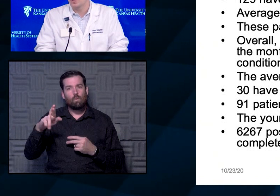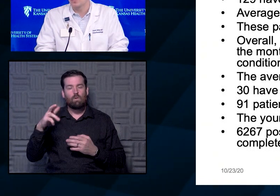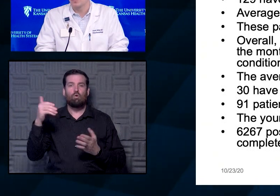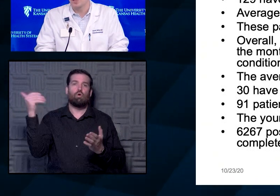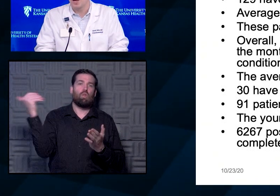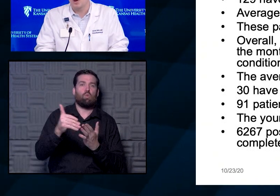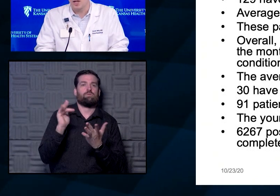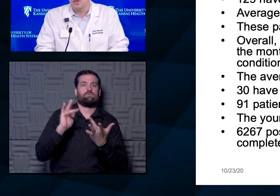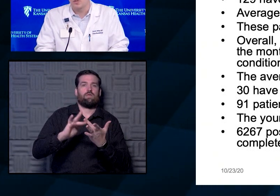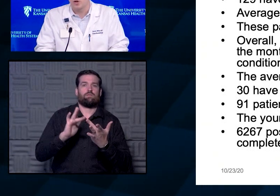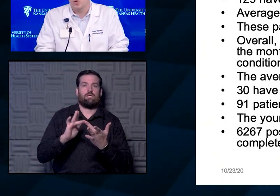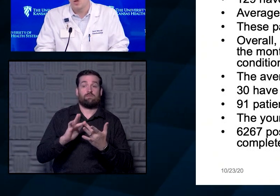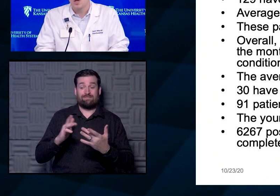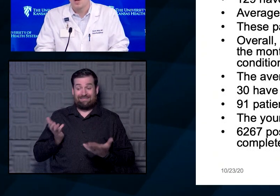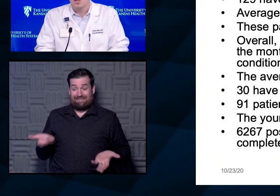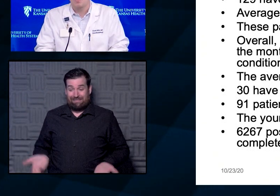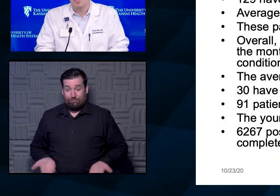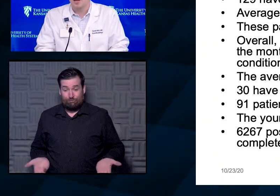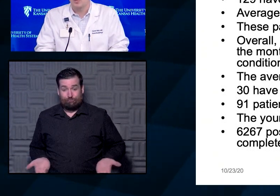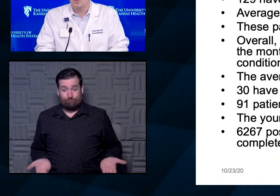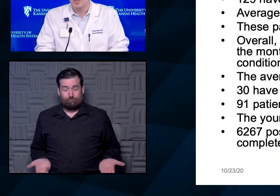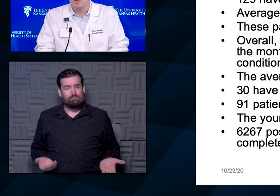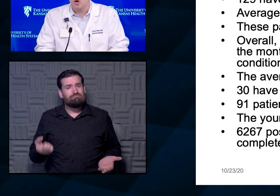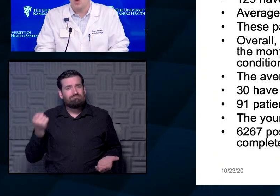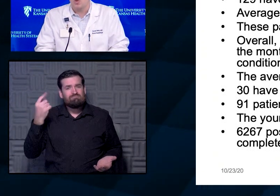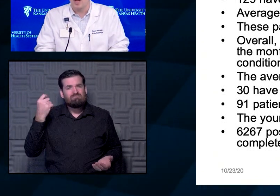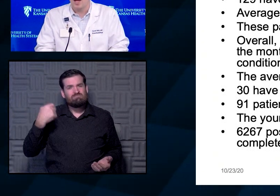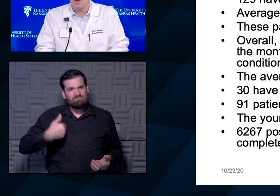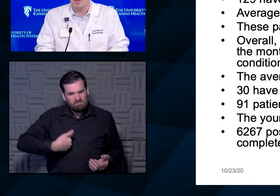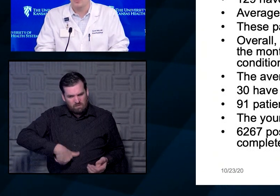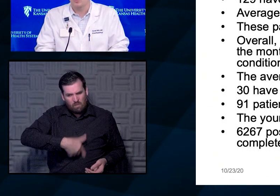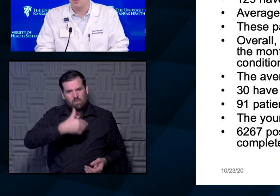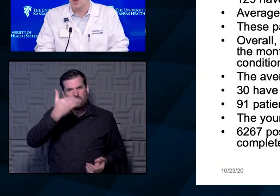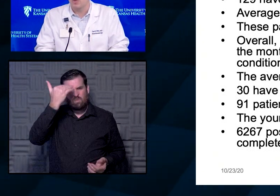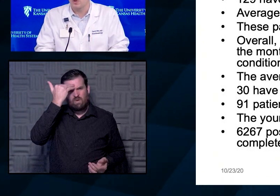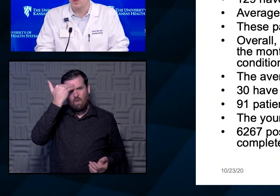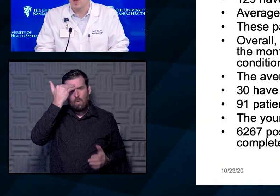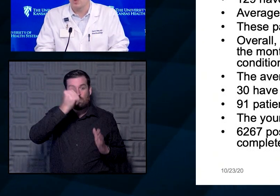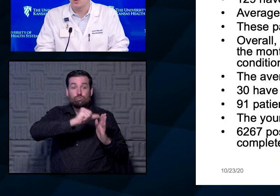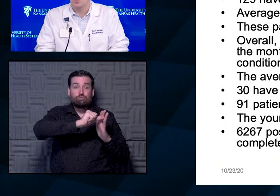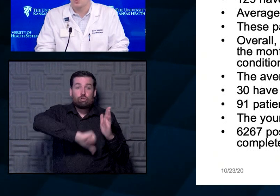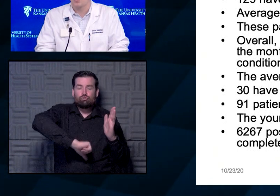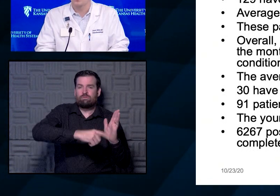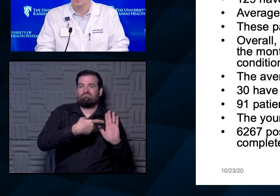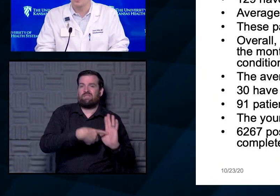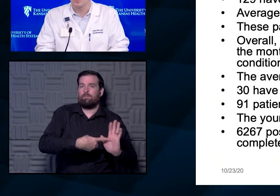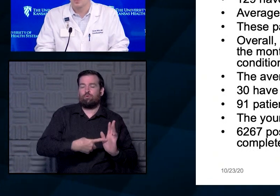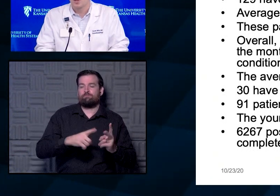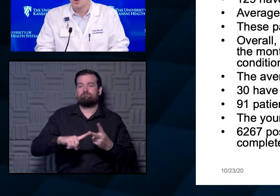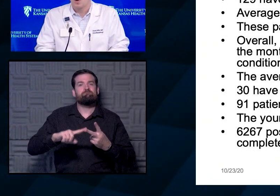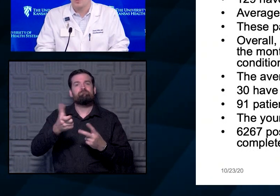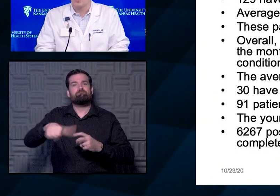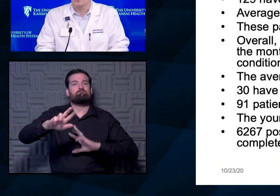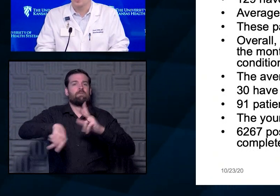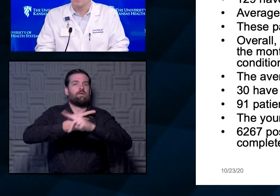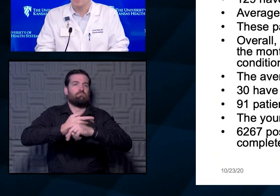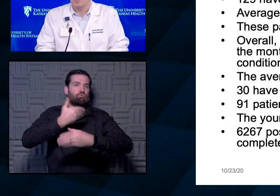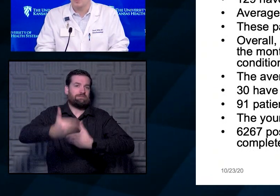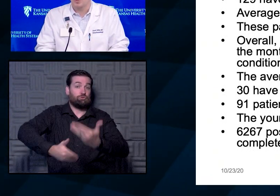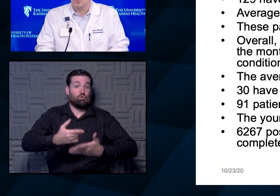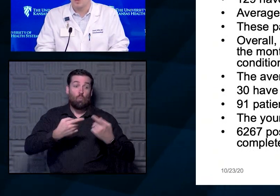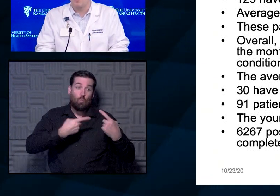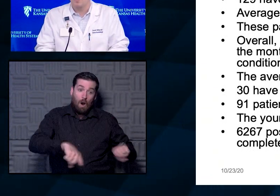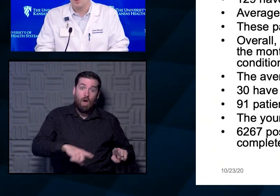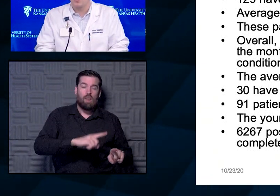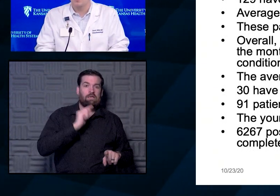known positive. In our case, though, because we know that having a surgery, for example, or a procedure while you're acutely